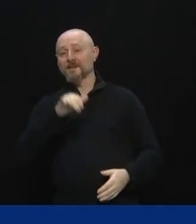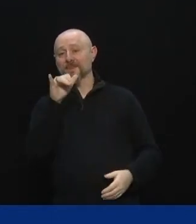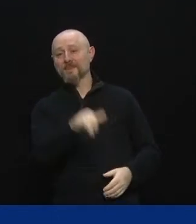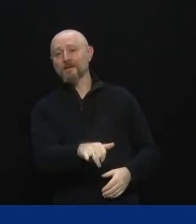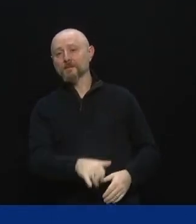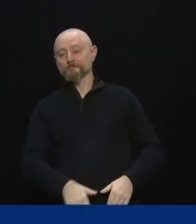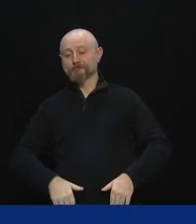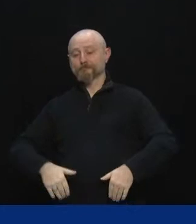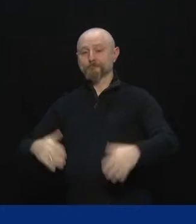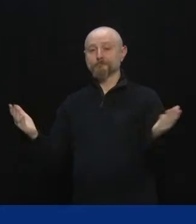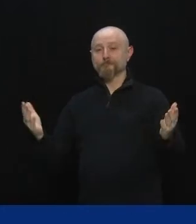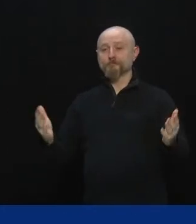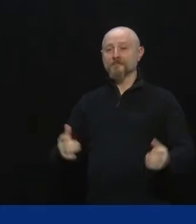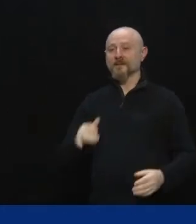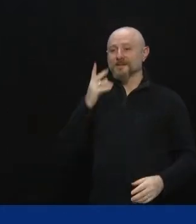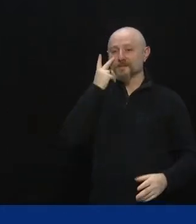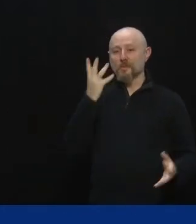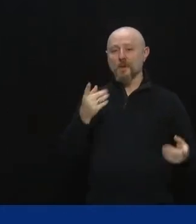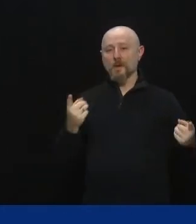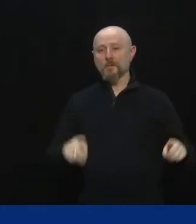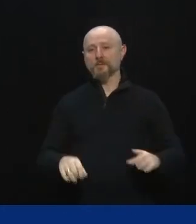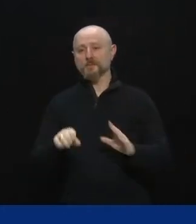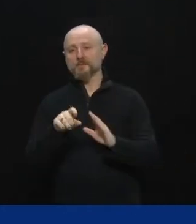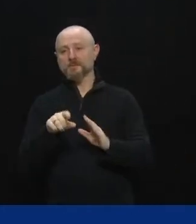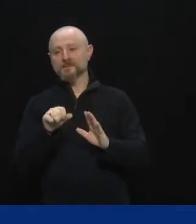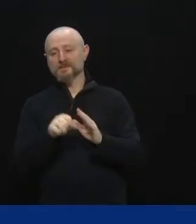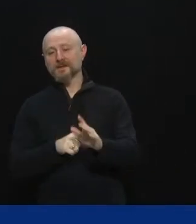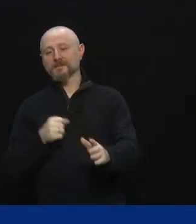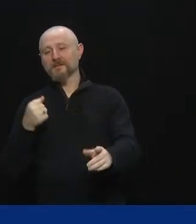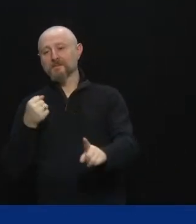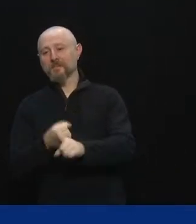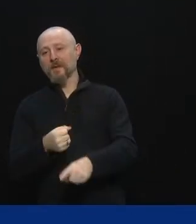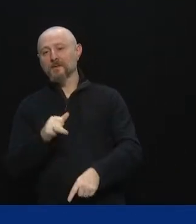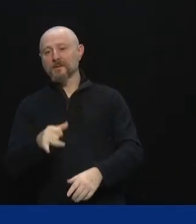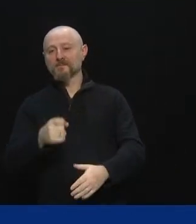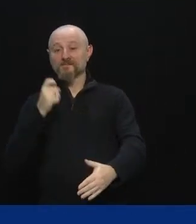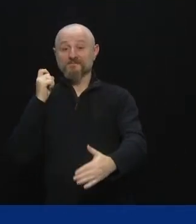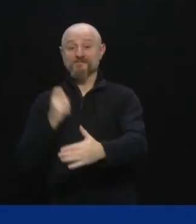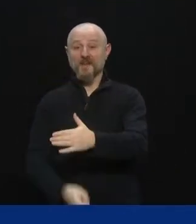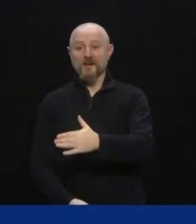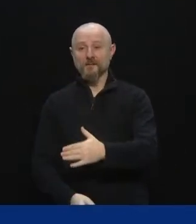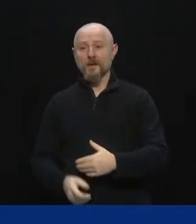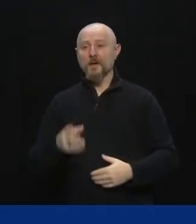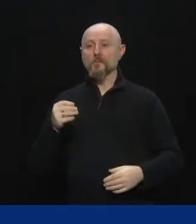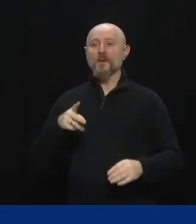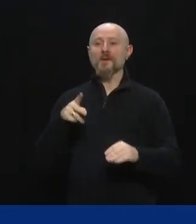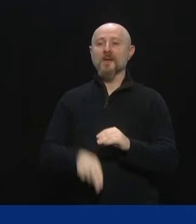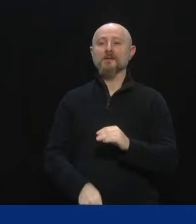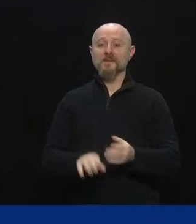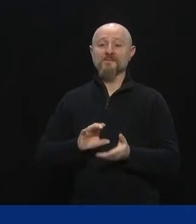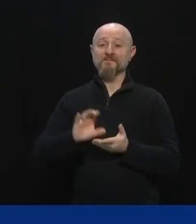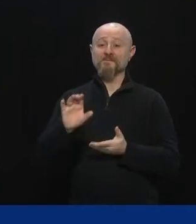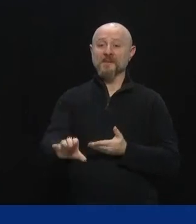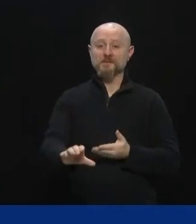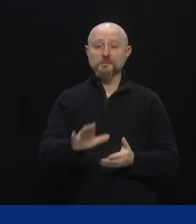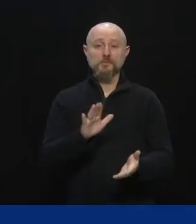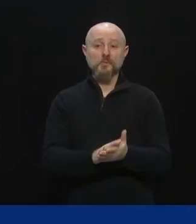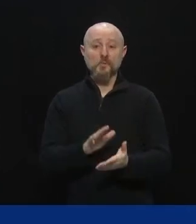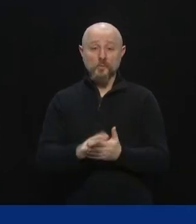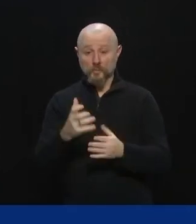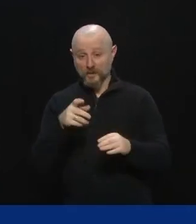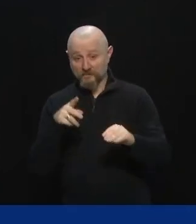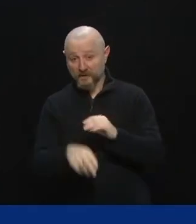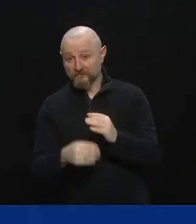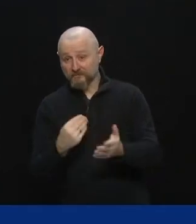are consequences and fines and cessations of funding, which I don't think the school districts will want to deal with in the first